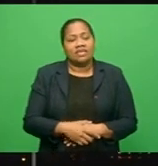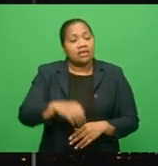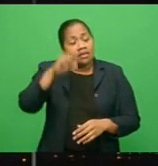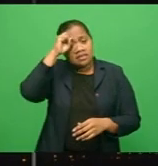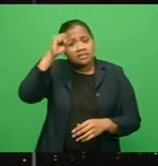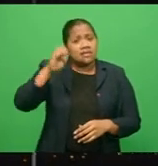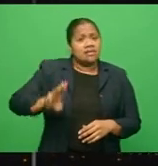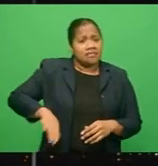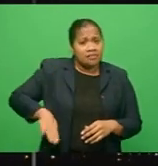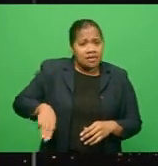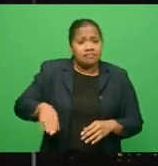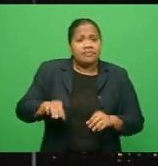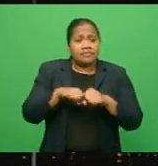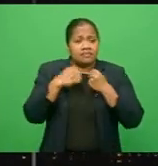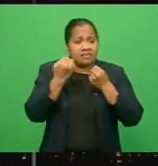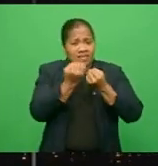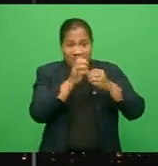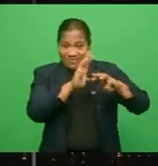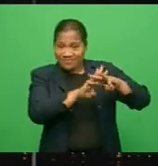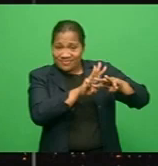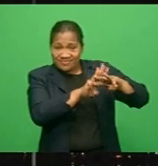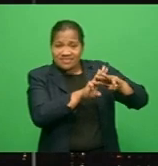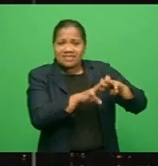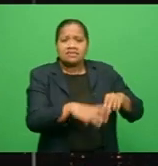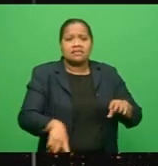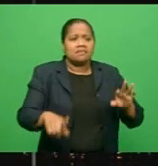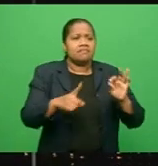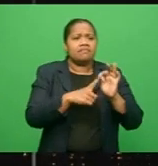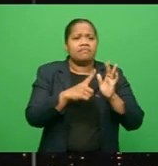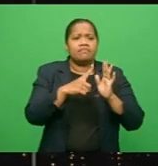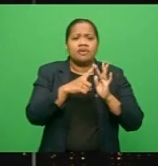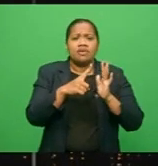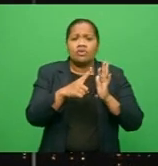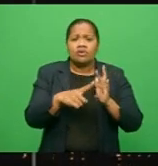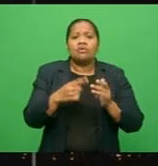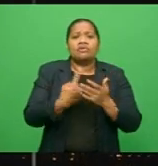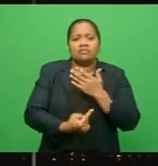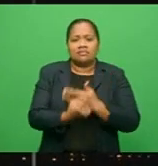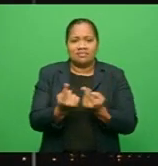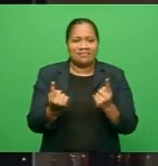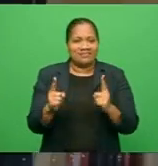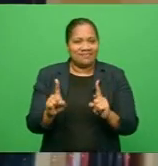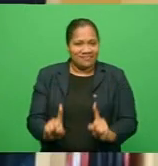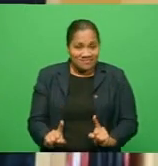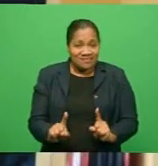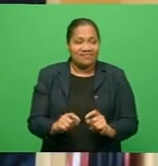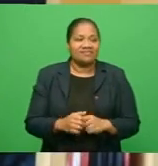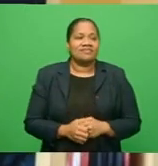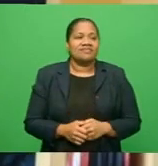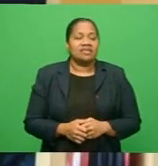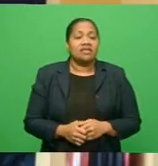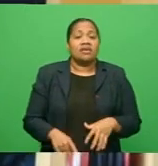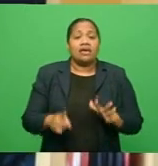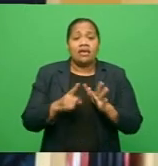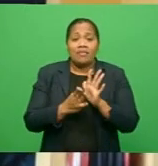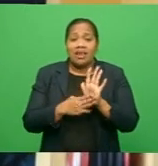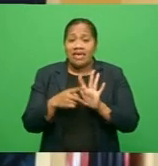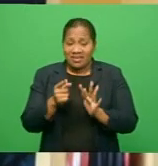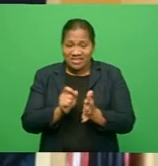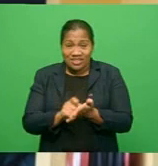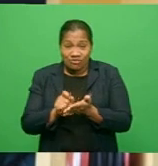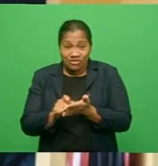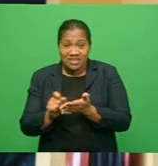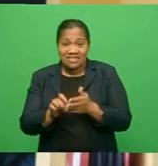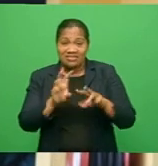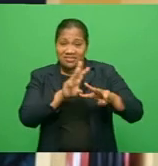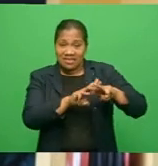of the Social Democratic Liberal Party, Pio Tambaiwalu, has passed away. Sedelpa's General Secretary Emelen Duituturanga has confirmed